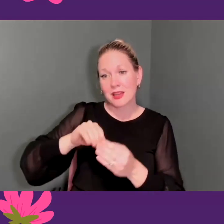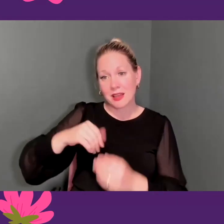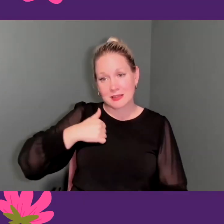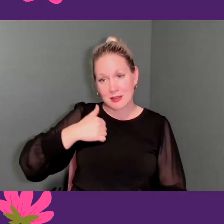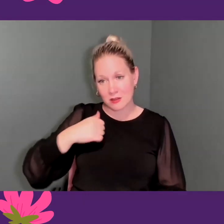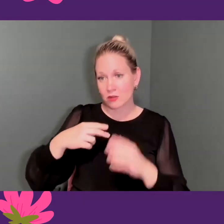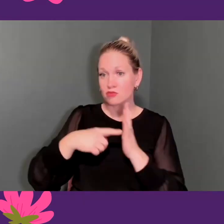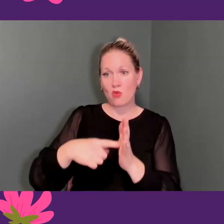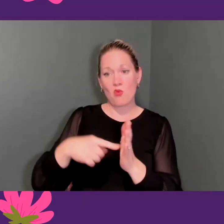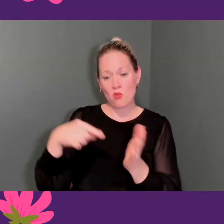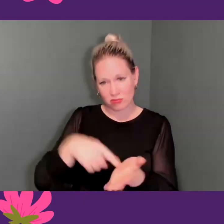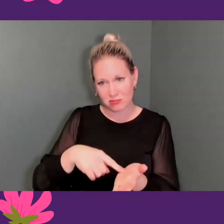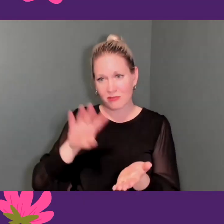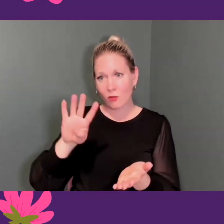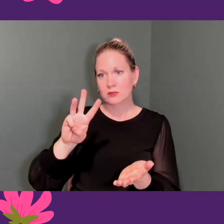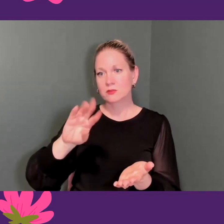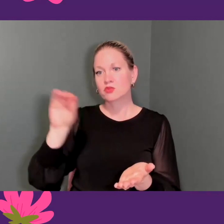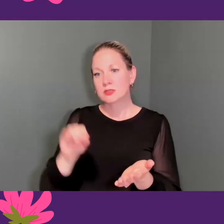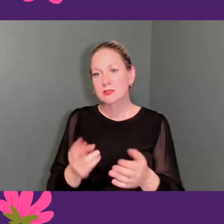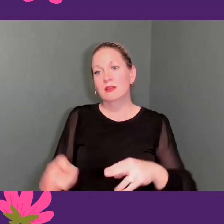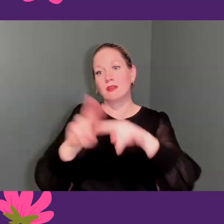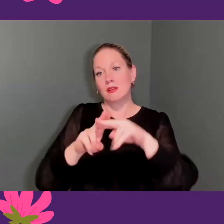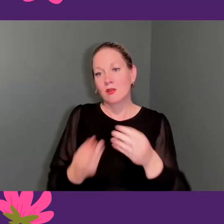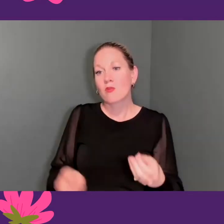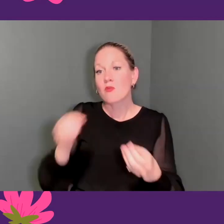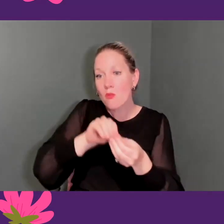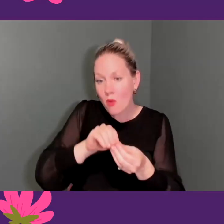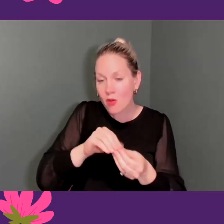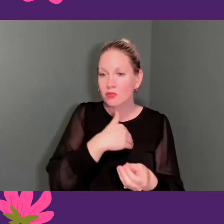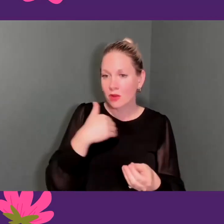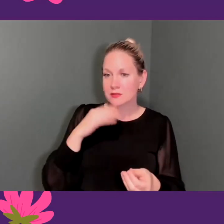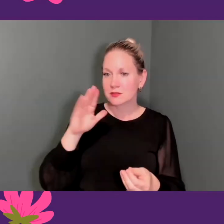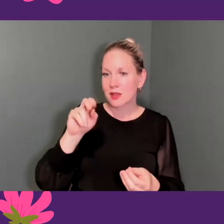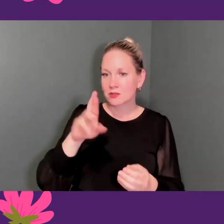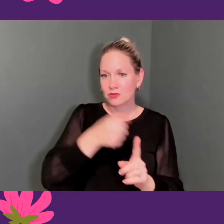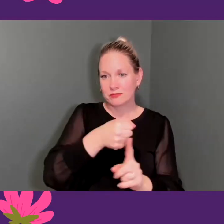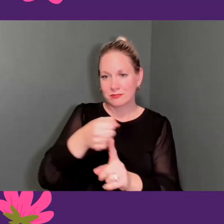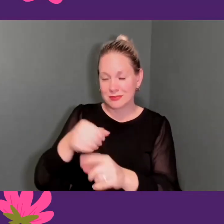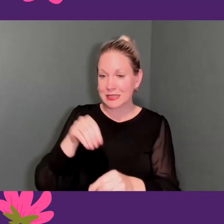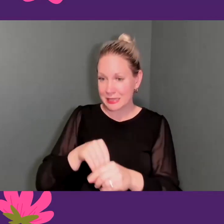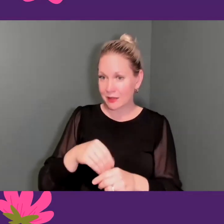46% increase in breast cancer incidence among women in their 20s in recent years.